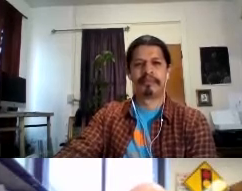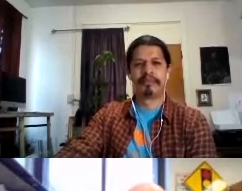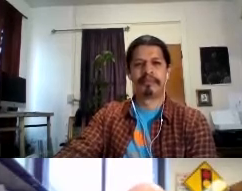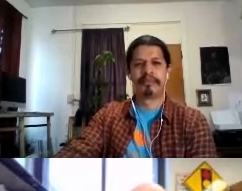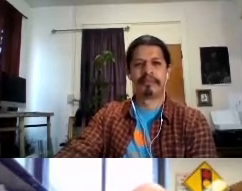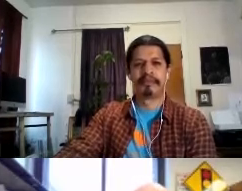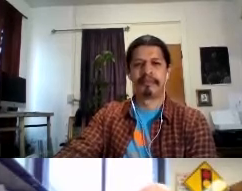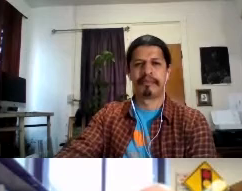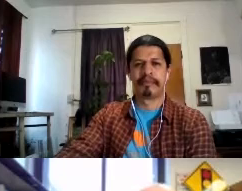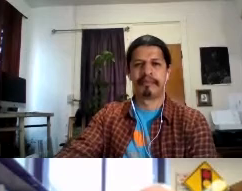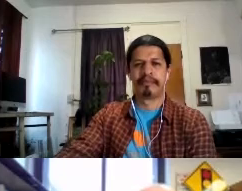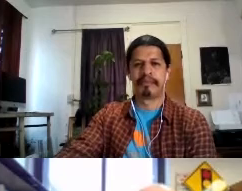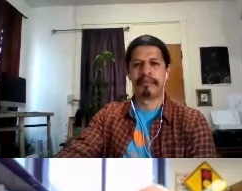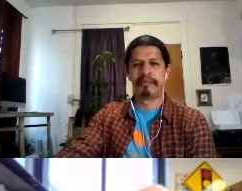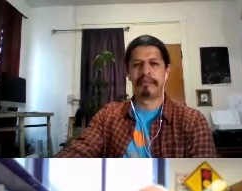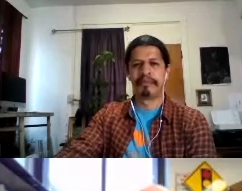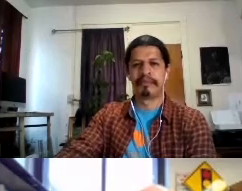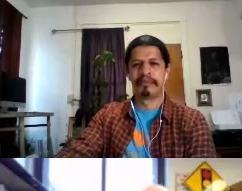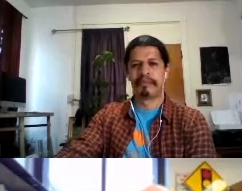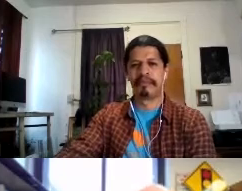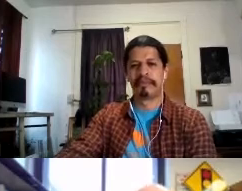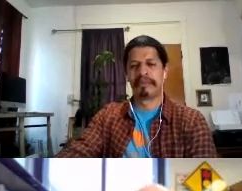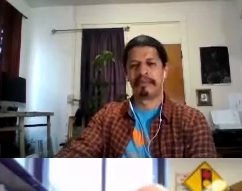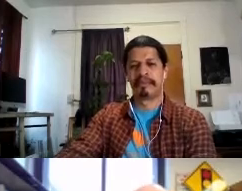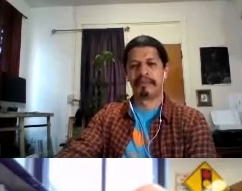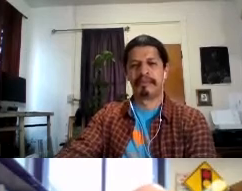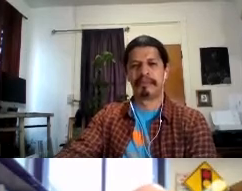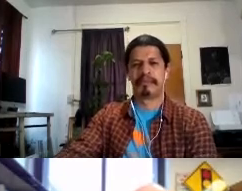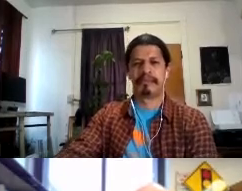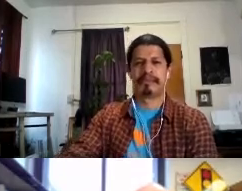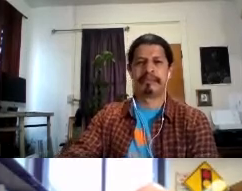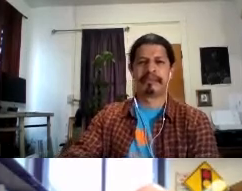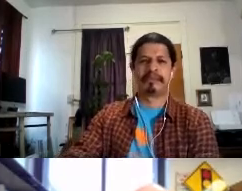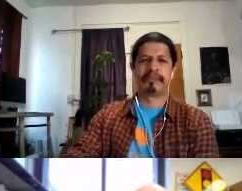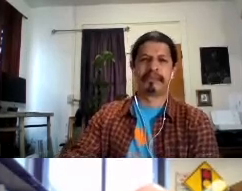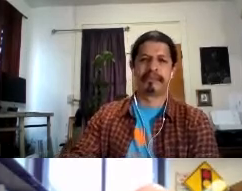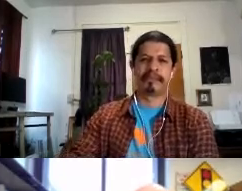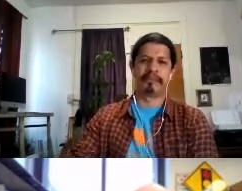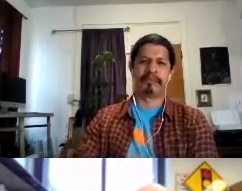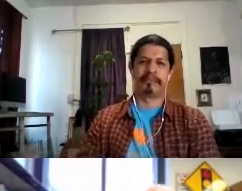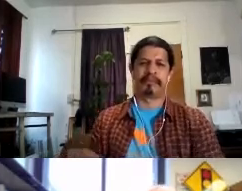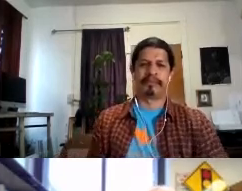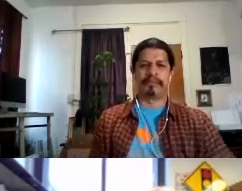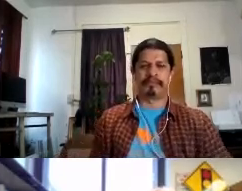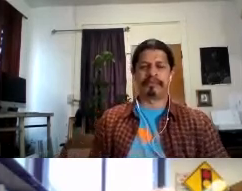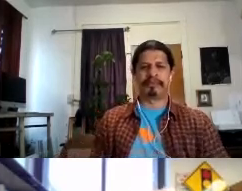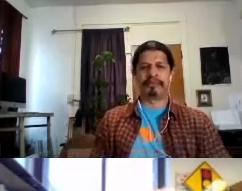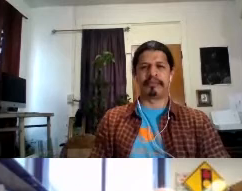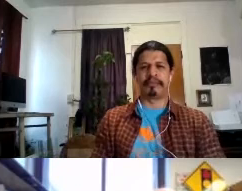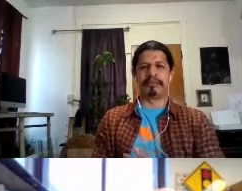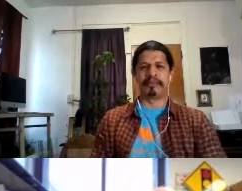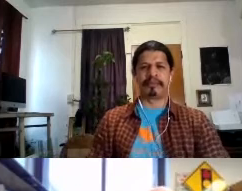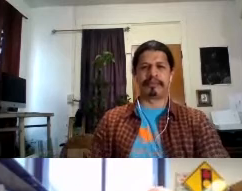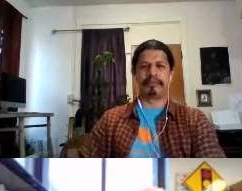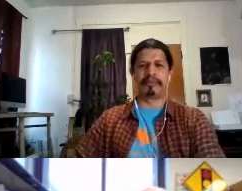This gets us down to the intersection with North Avenue. So what you see here is how this project